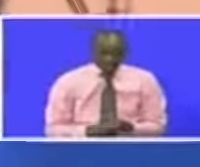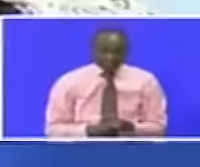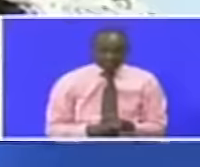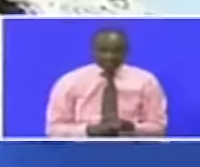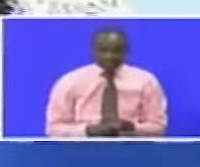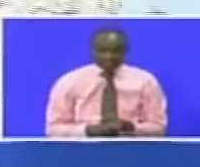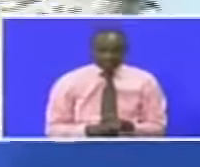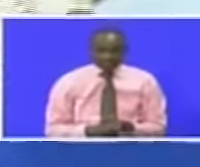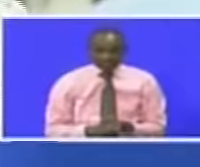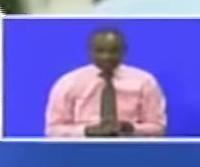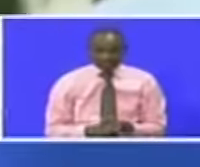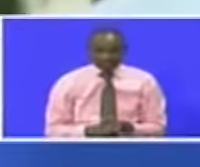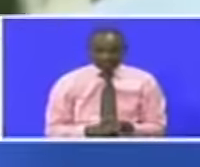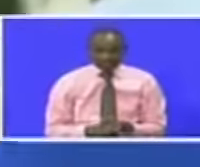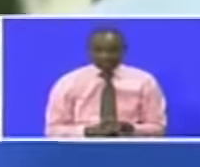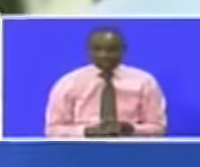mileage.